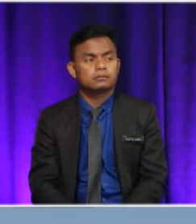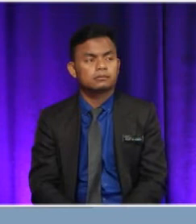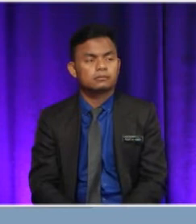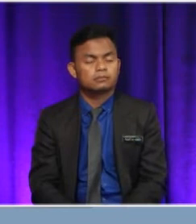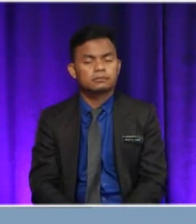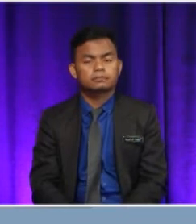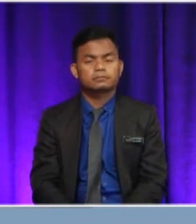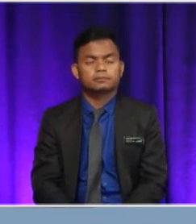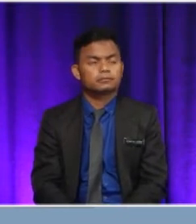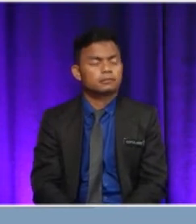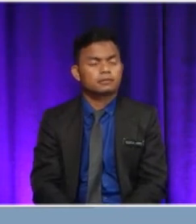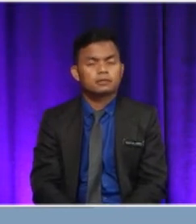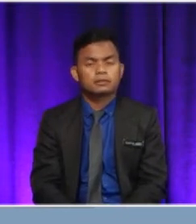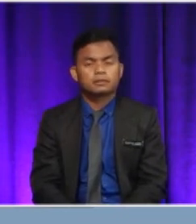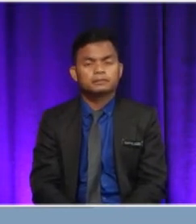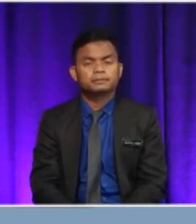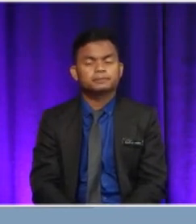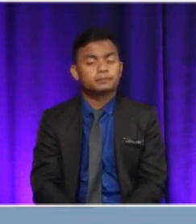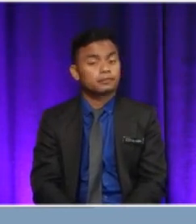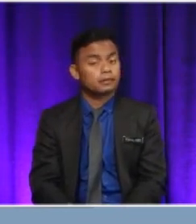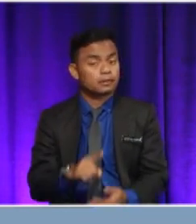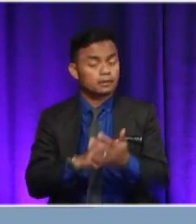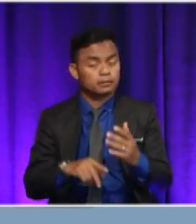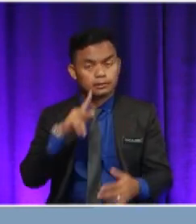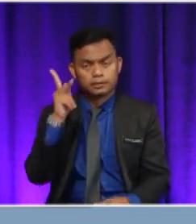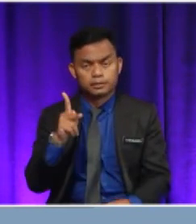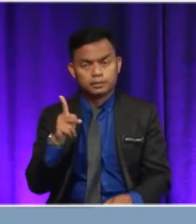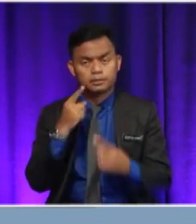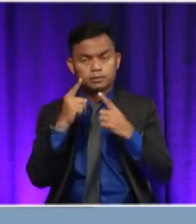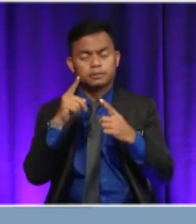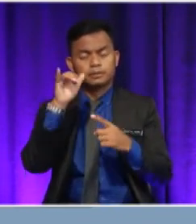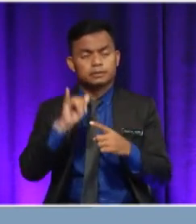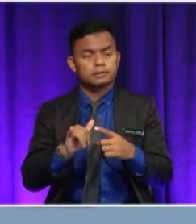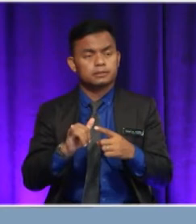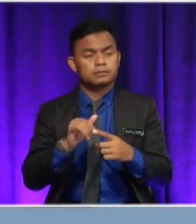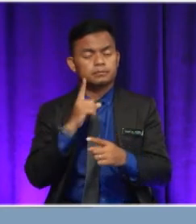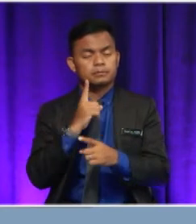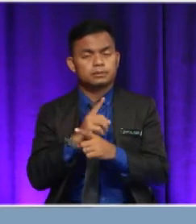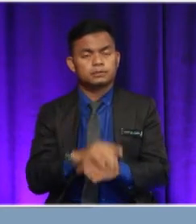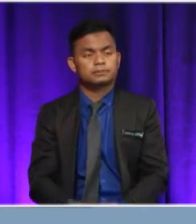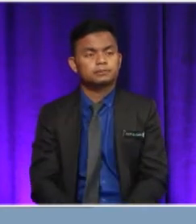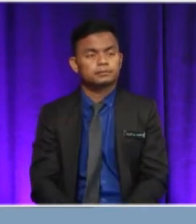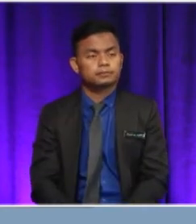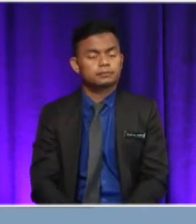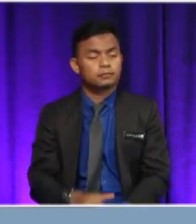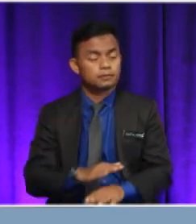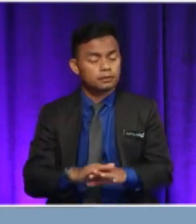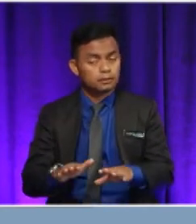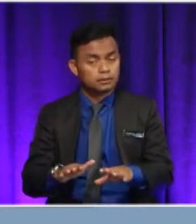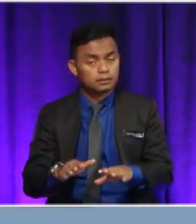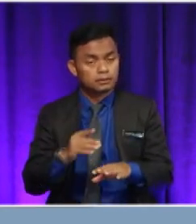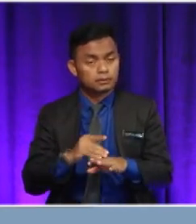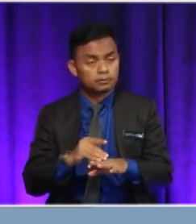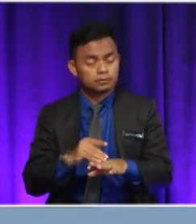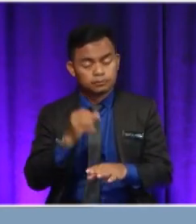D. Is that the correct answer, Teacher Liyana? Okay, let's have a look. Yep, it's not clearly mentioned. And I